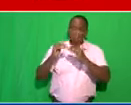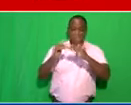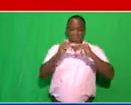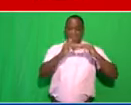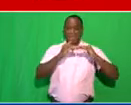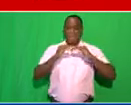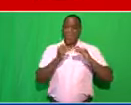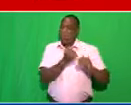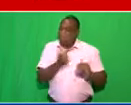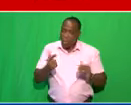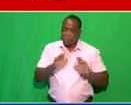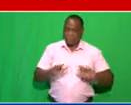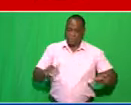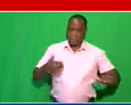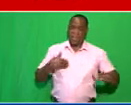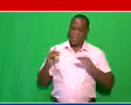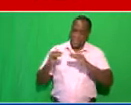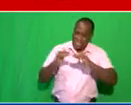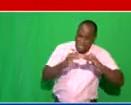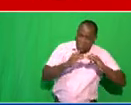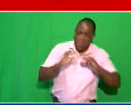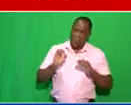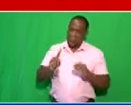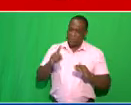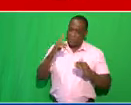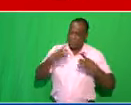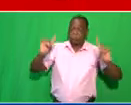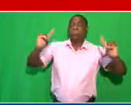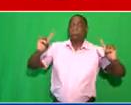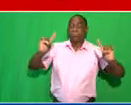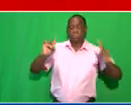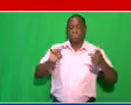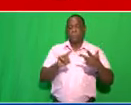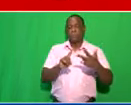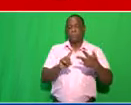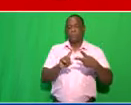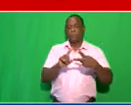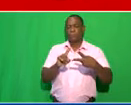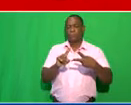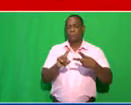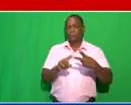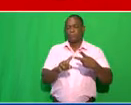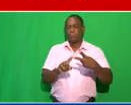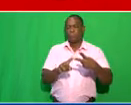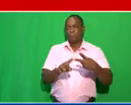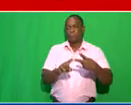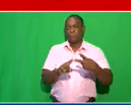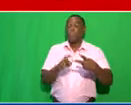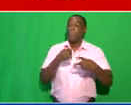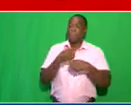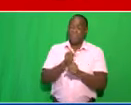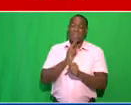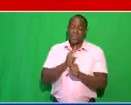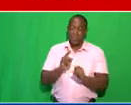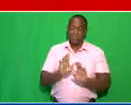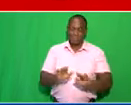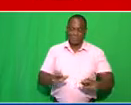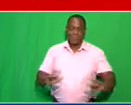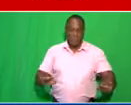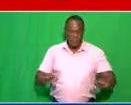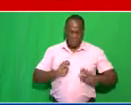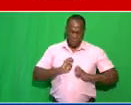will have an opportunity, an equal opportunity to succeed, looking at the well-being of our students. And this is a holistic